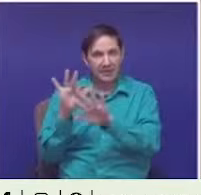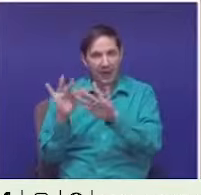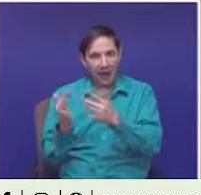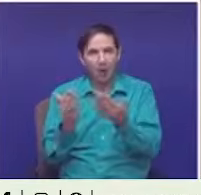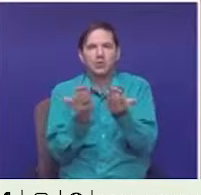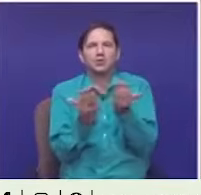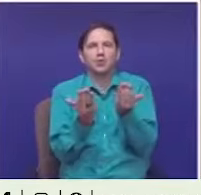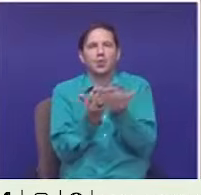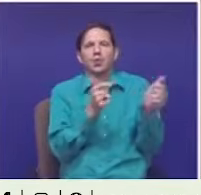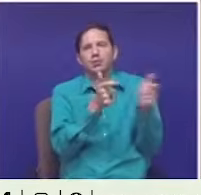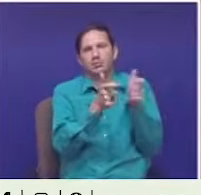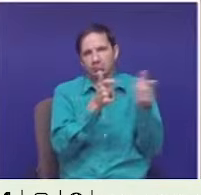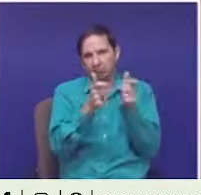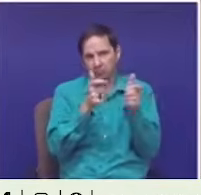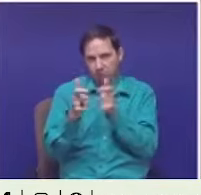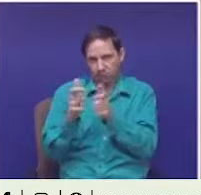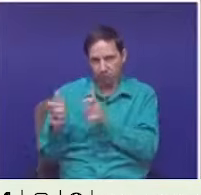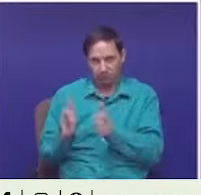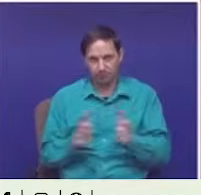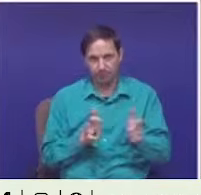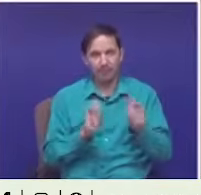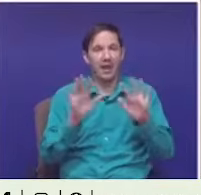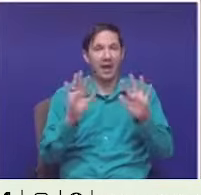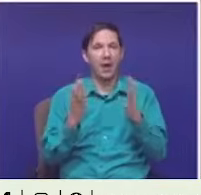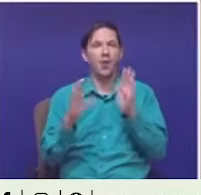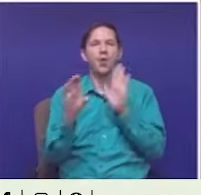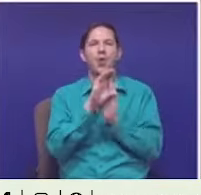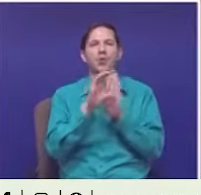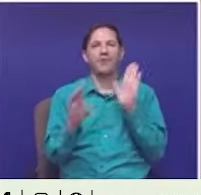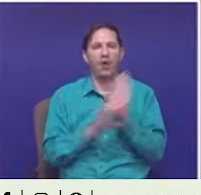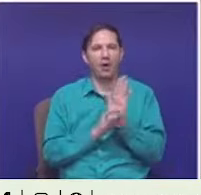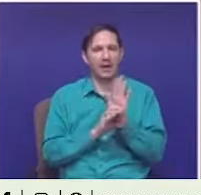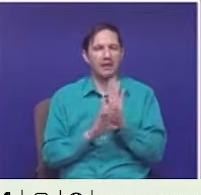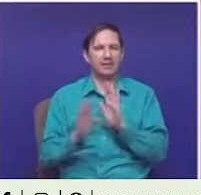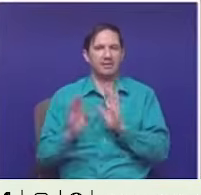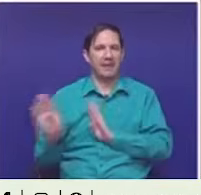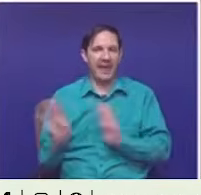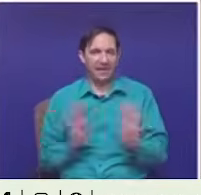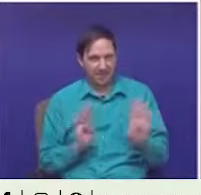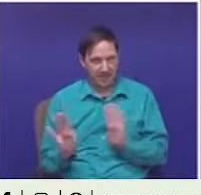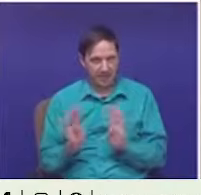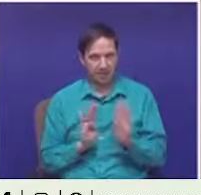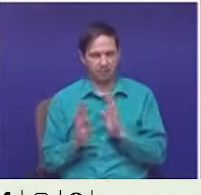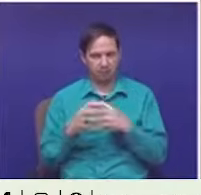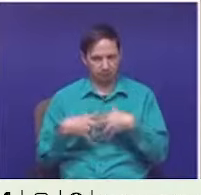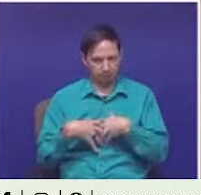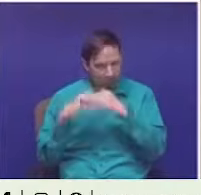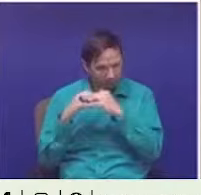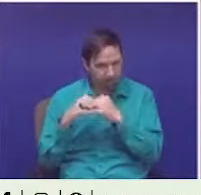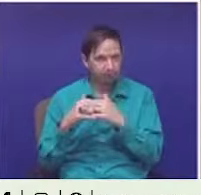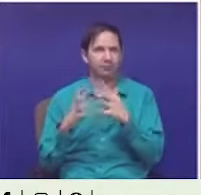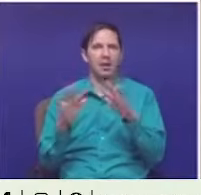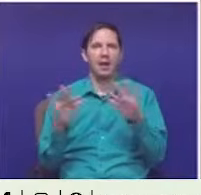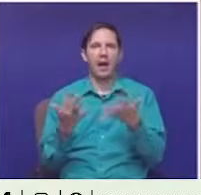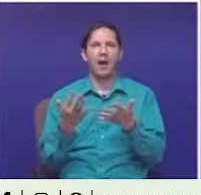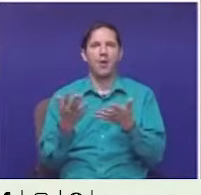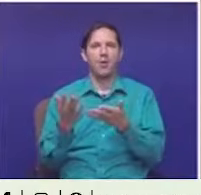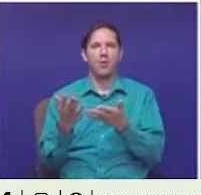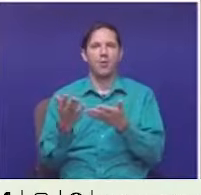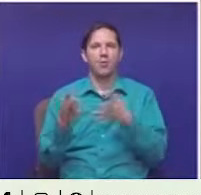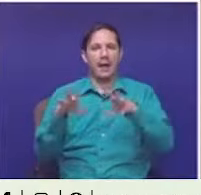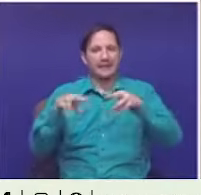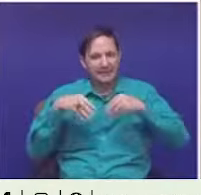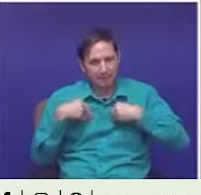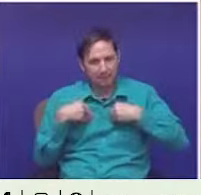a school is run, how the code of conduct is determined, how the admission policy is